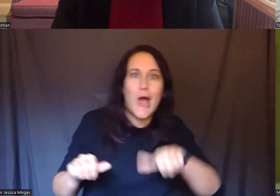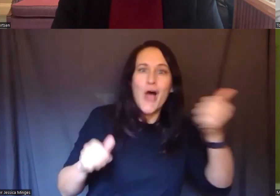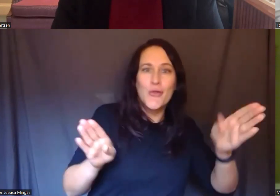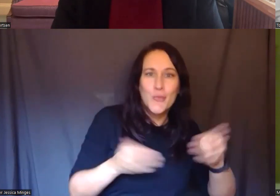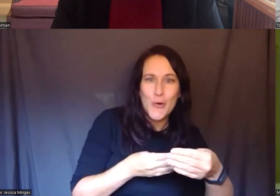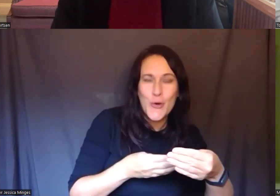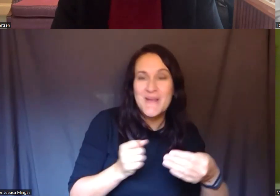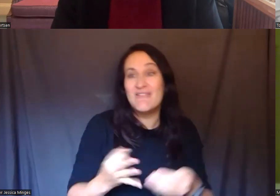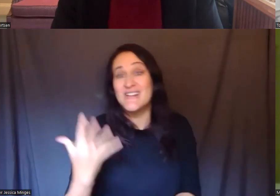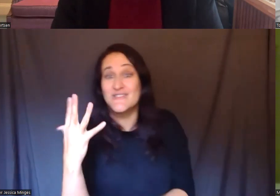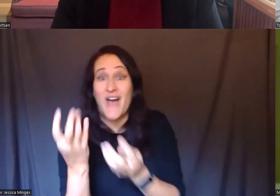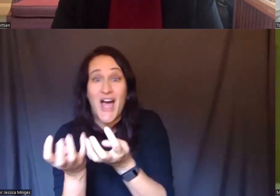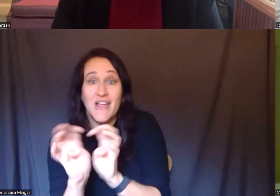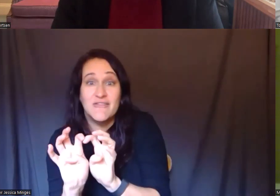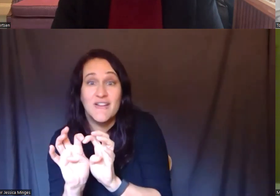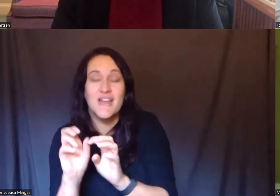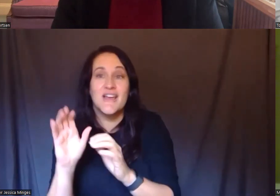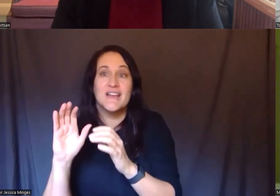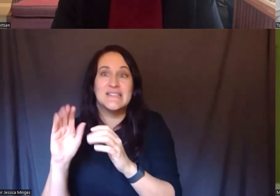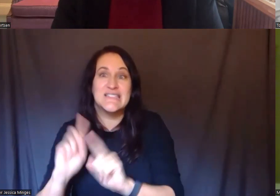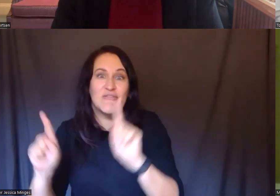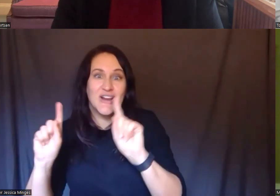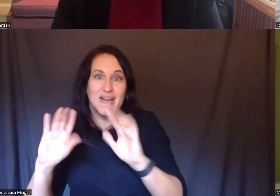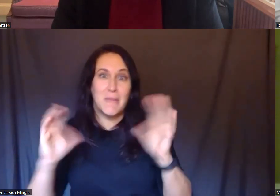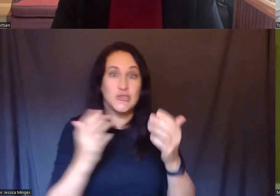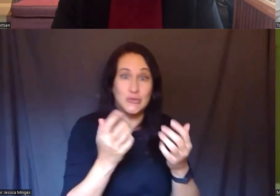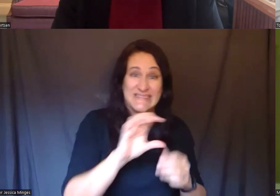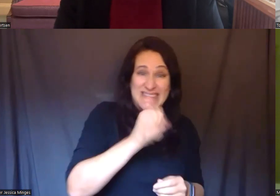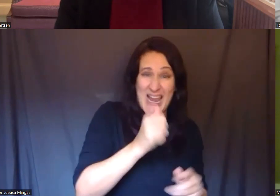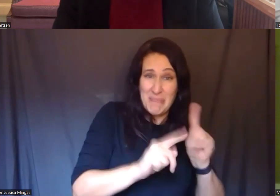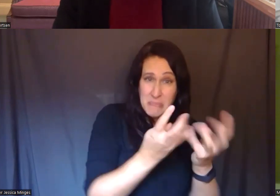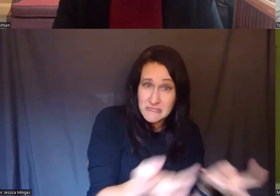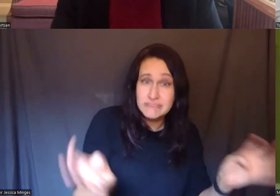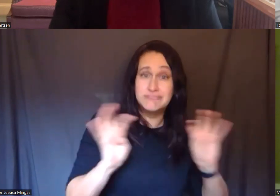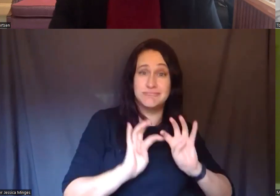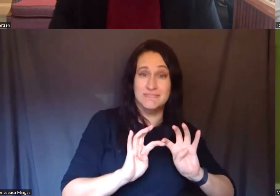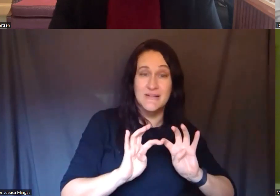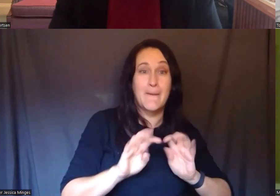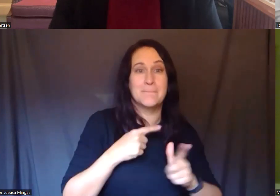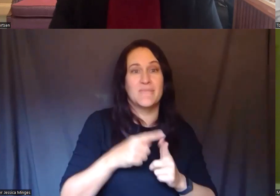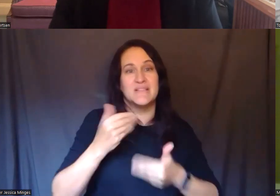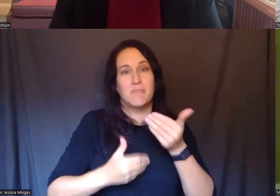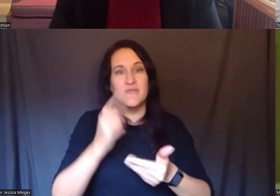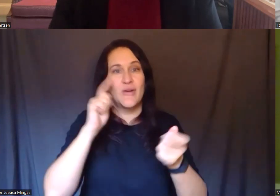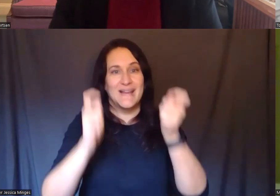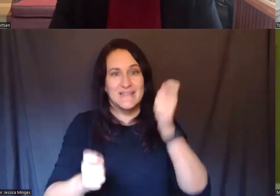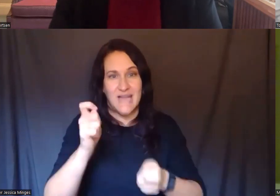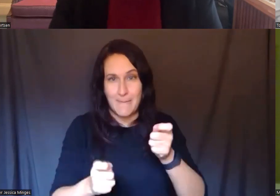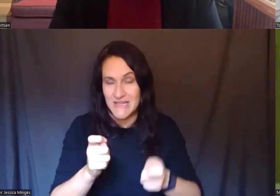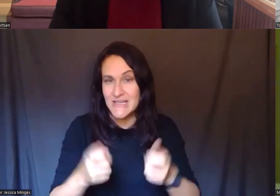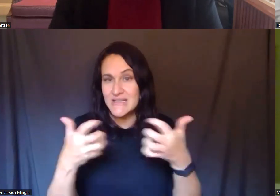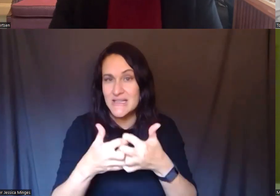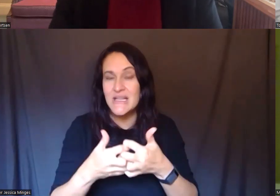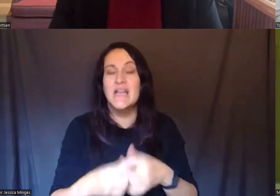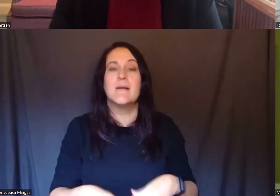5 participants, it'll be different than if there's 10. So it's a constant process of adapting. I really encourage everyone